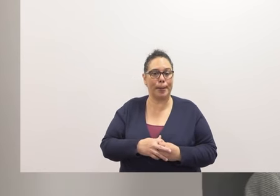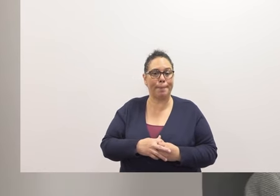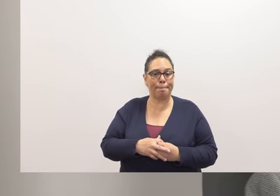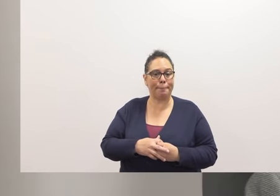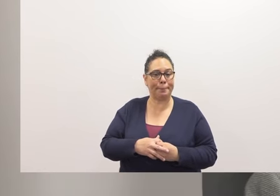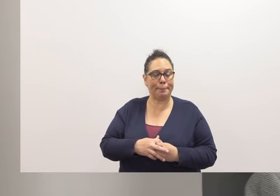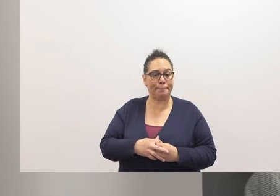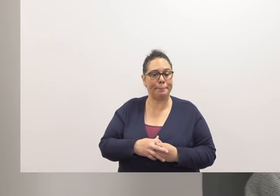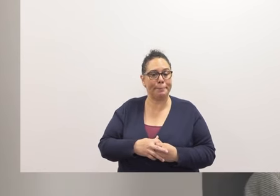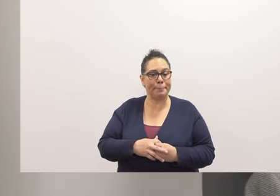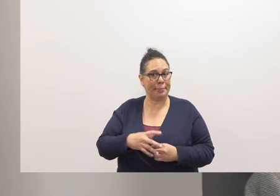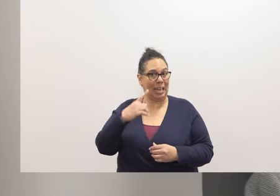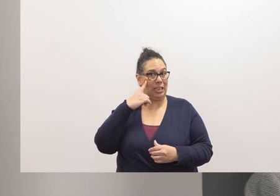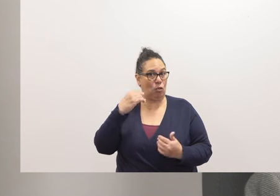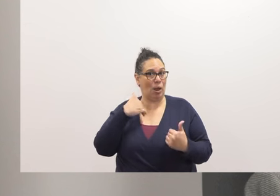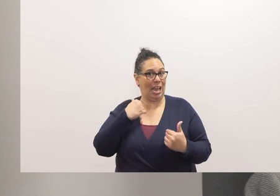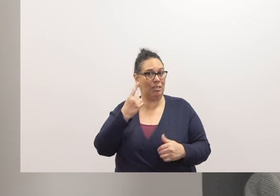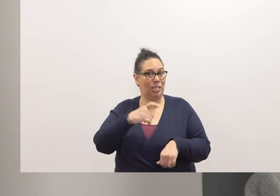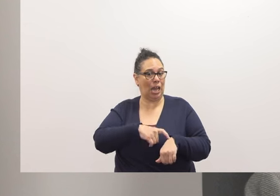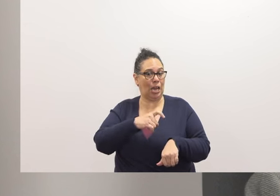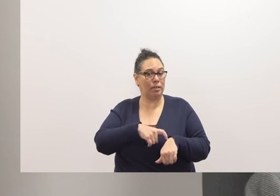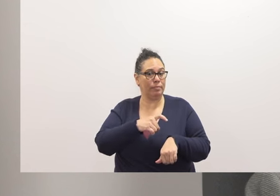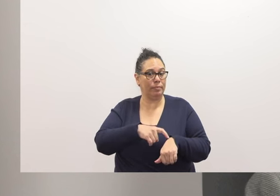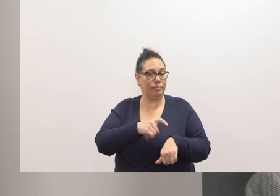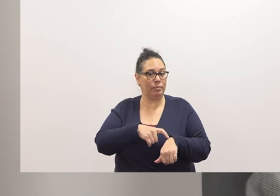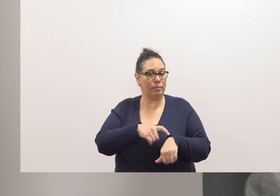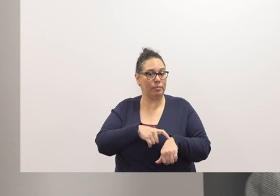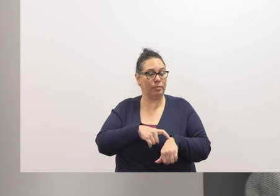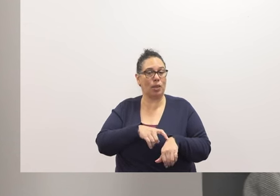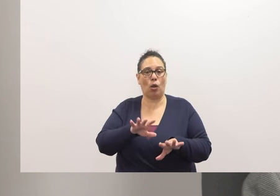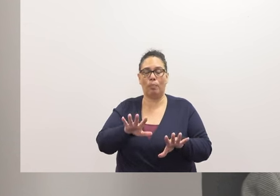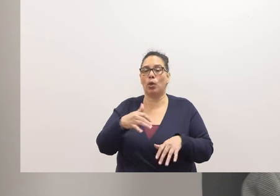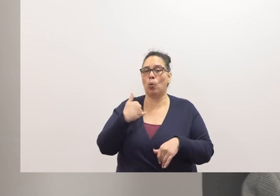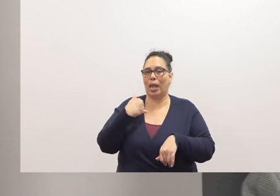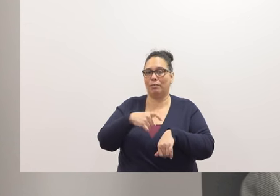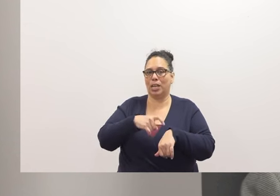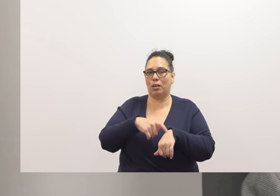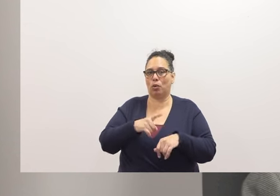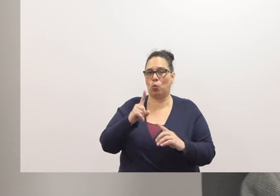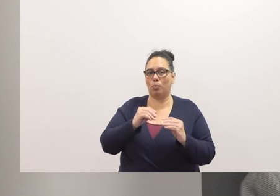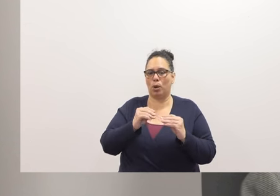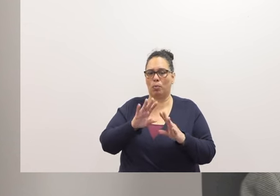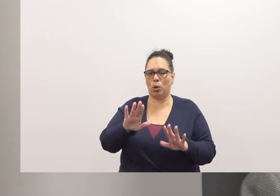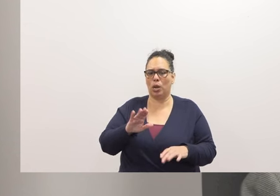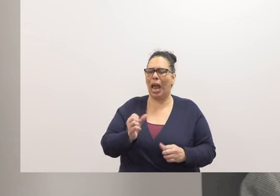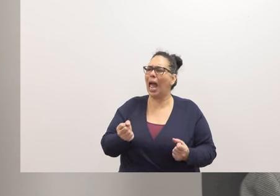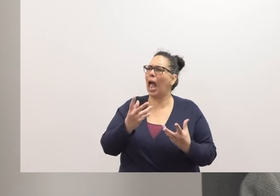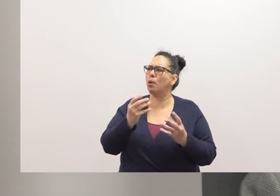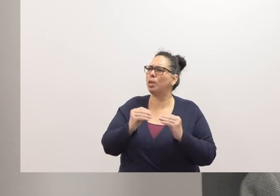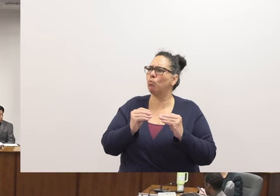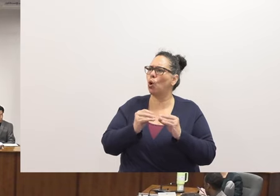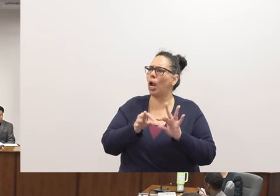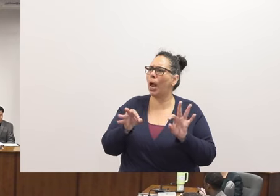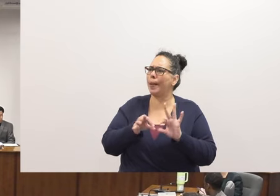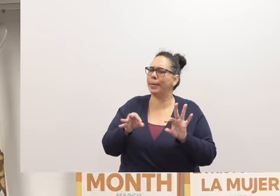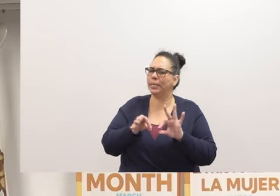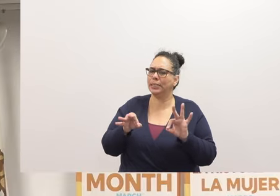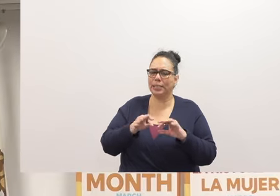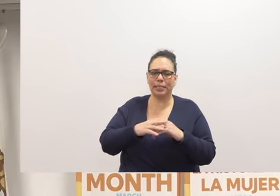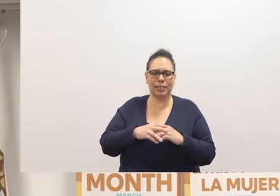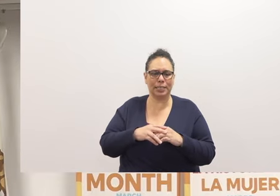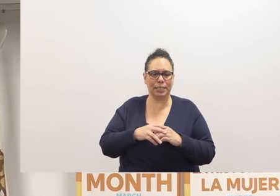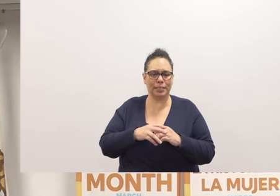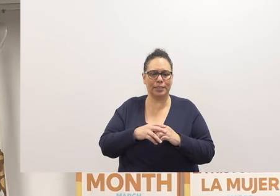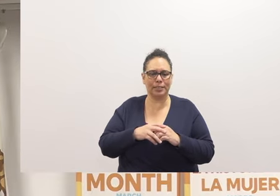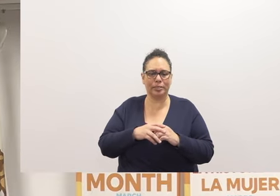I think we have time. Do we have time for any more? Okay, we have time for one more. Madam Chair, how many more comments do we have left?